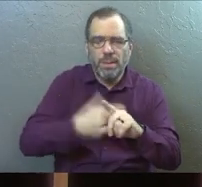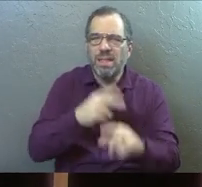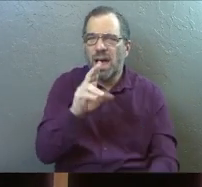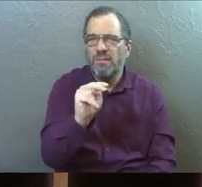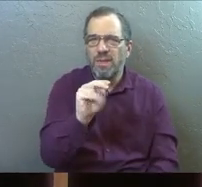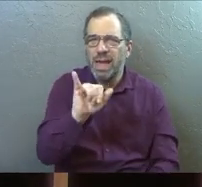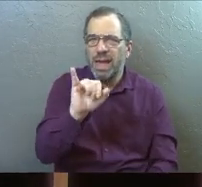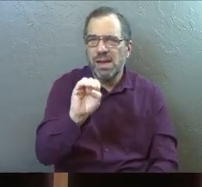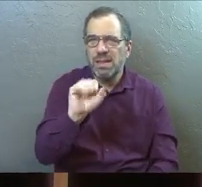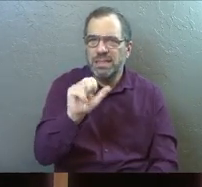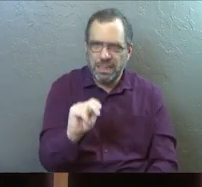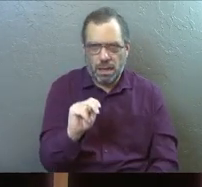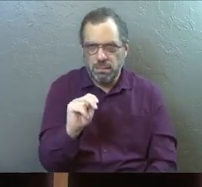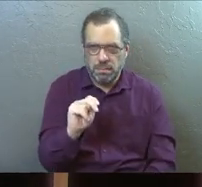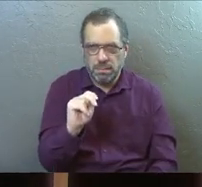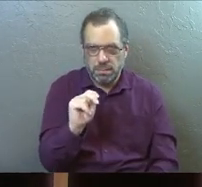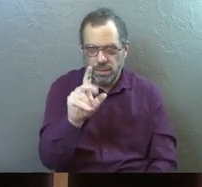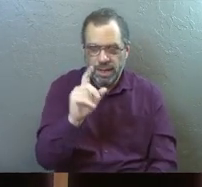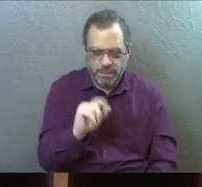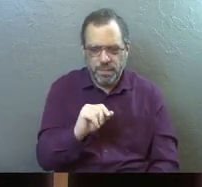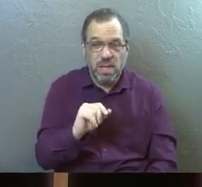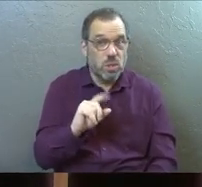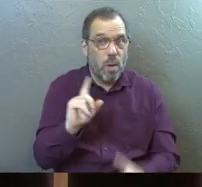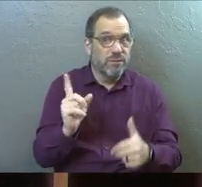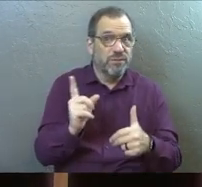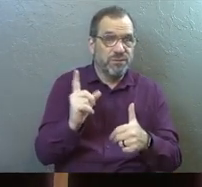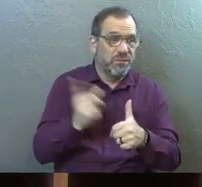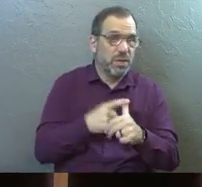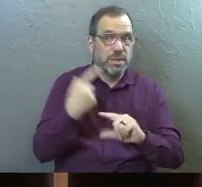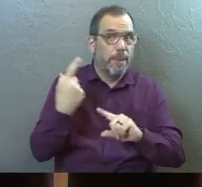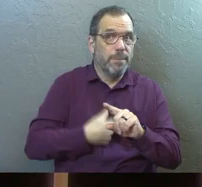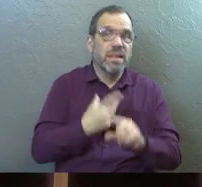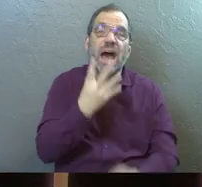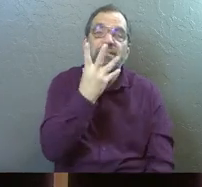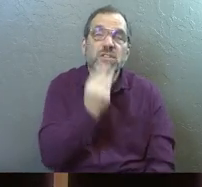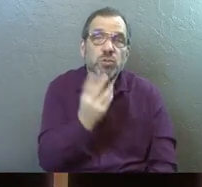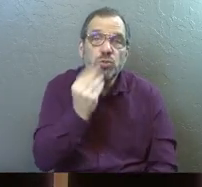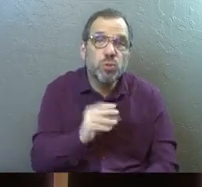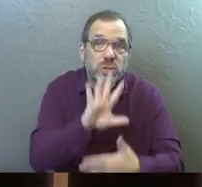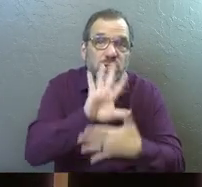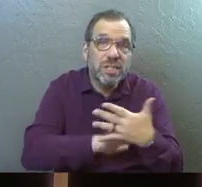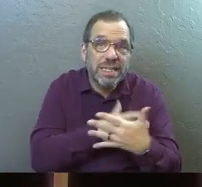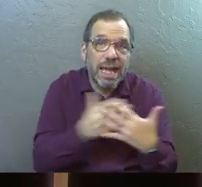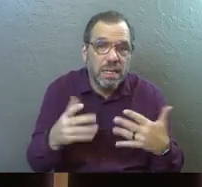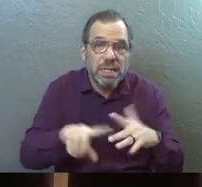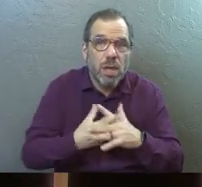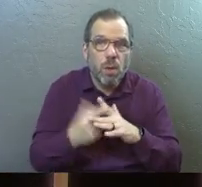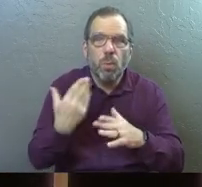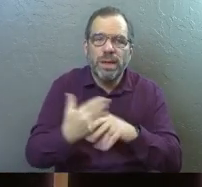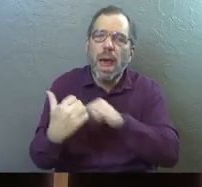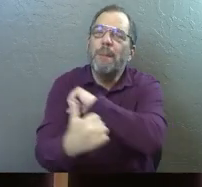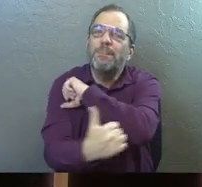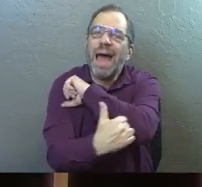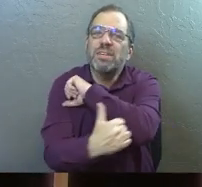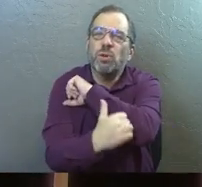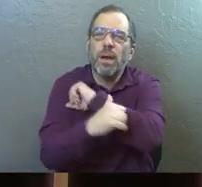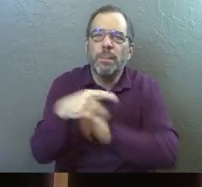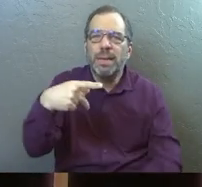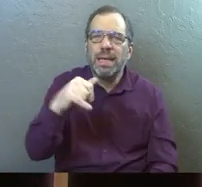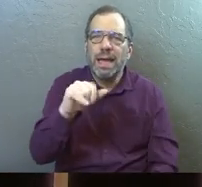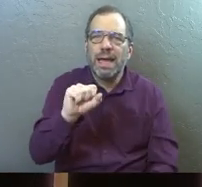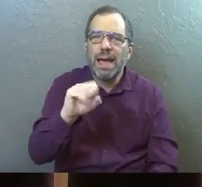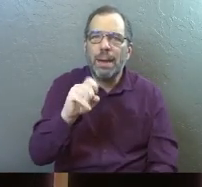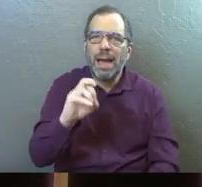when this took place. And so right in the first month of the Jewish calendar, which it began with Passover, because that's when